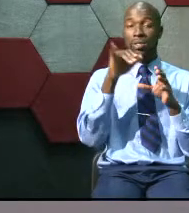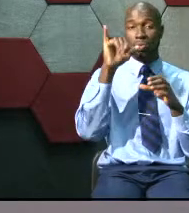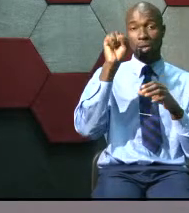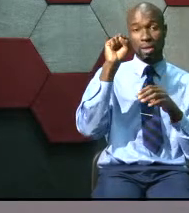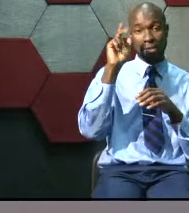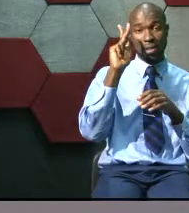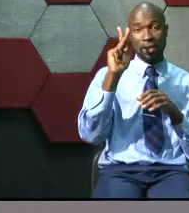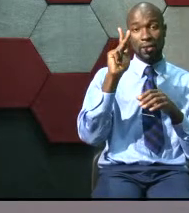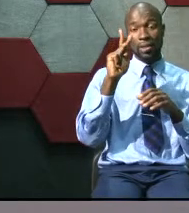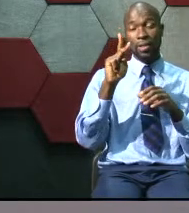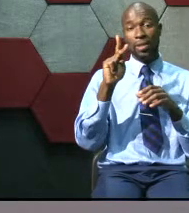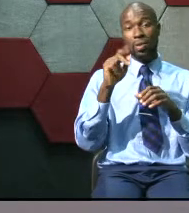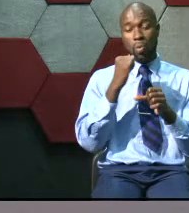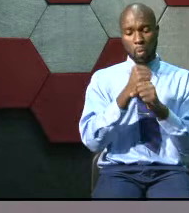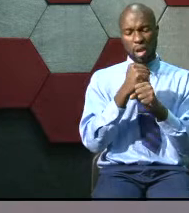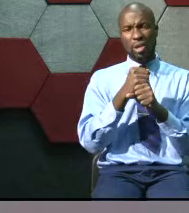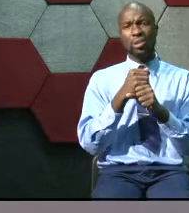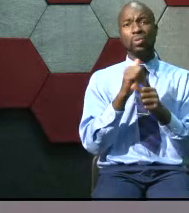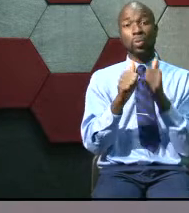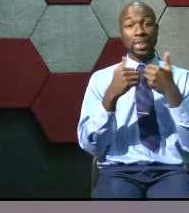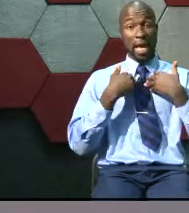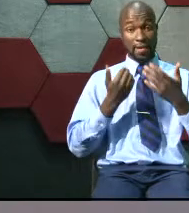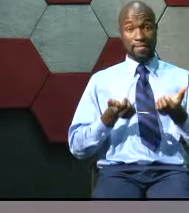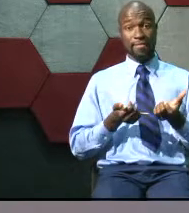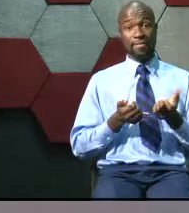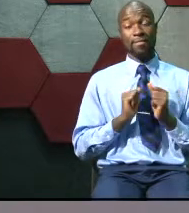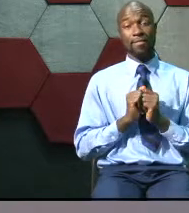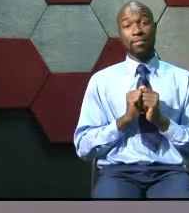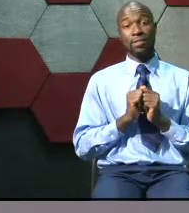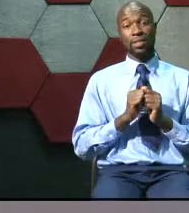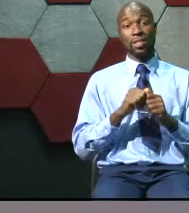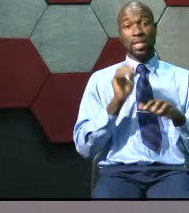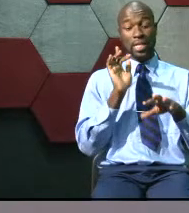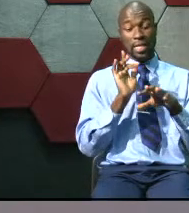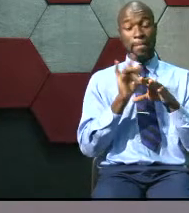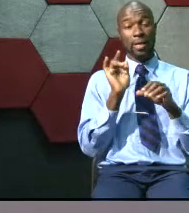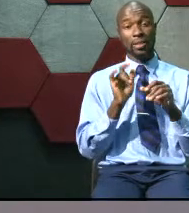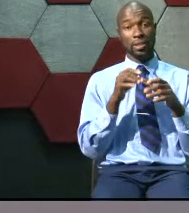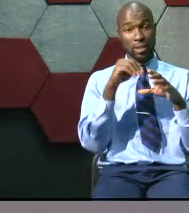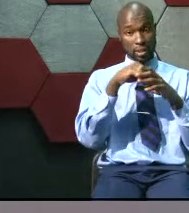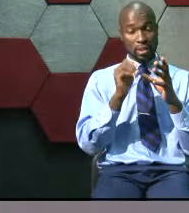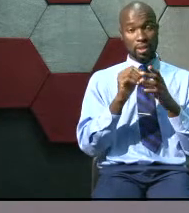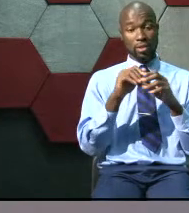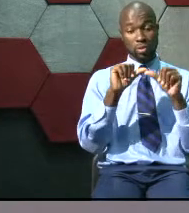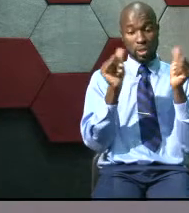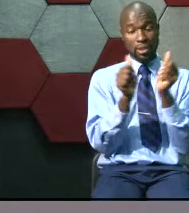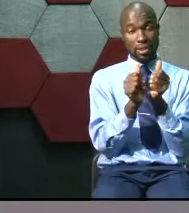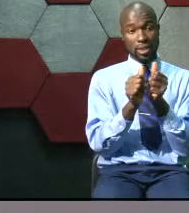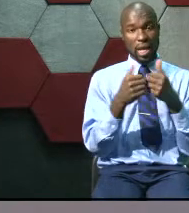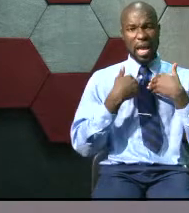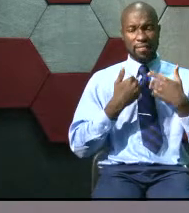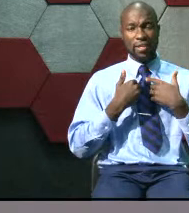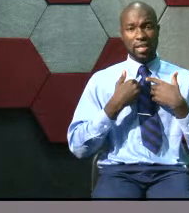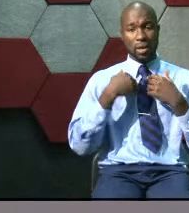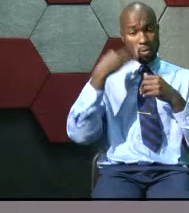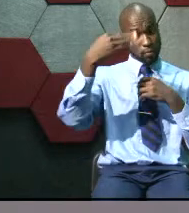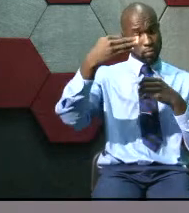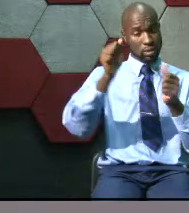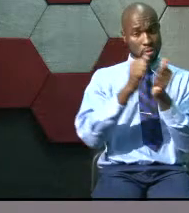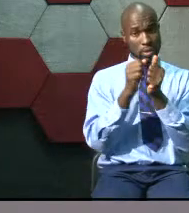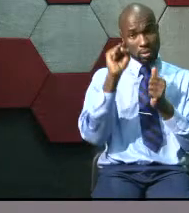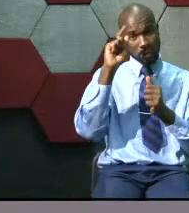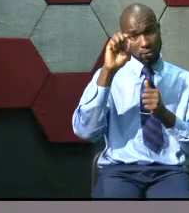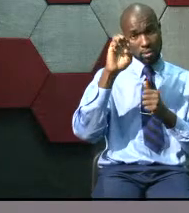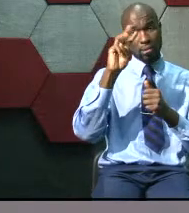that actually have an impact in the society, are solving problems that we face. Yeah. Securing our future with STEM, and that's what you see